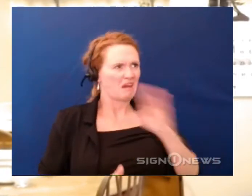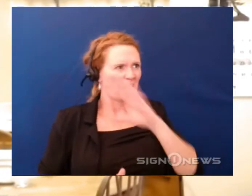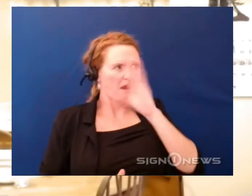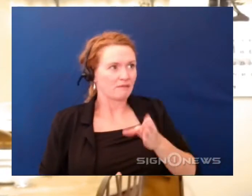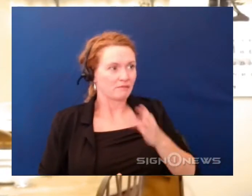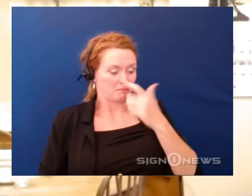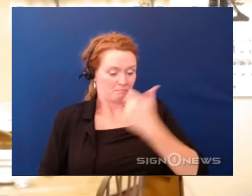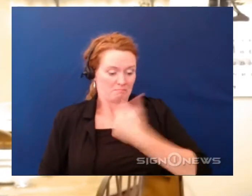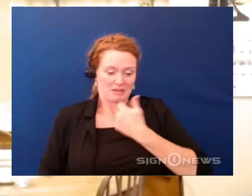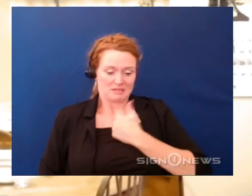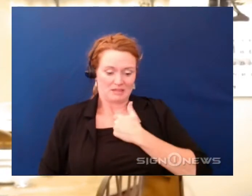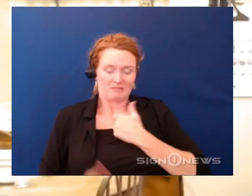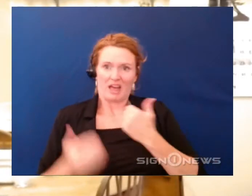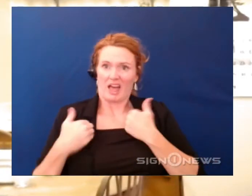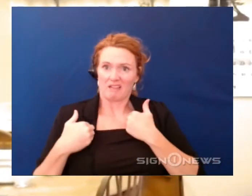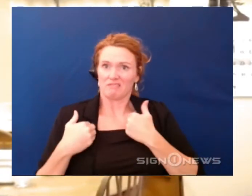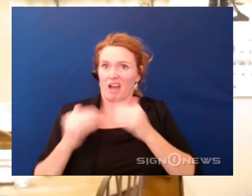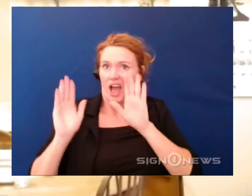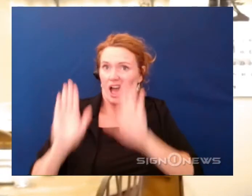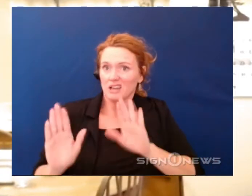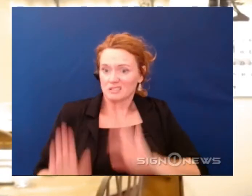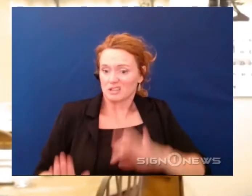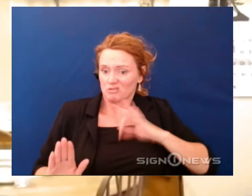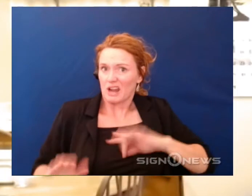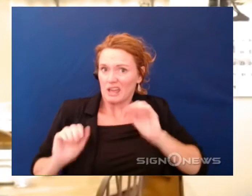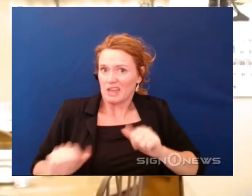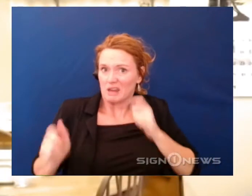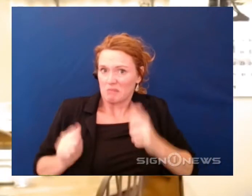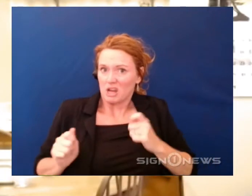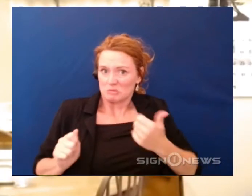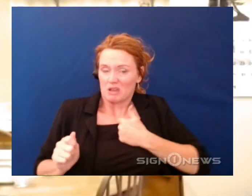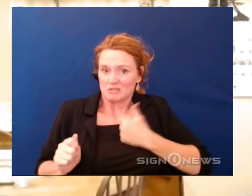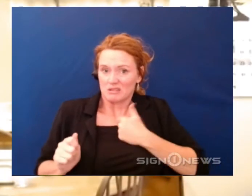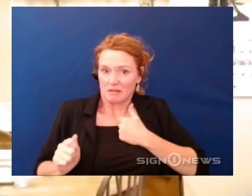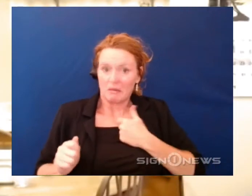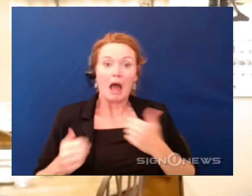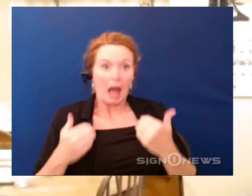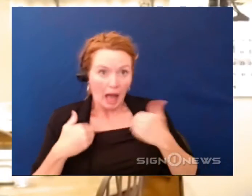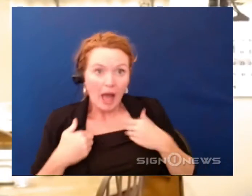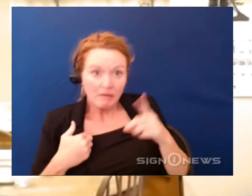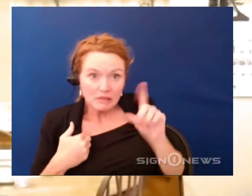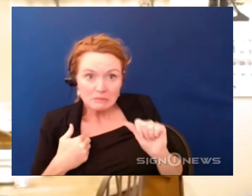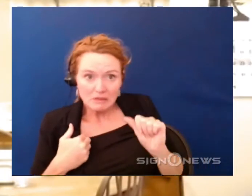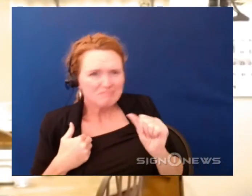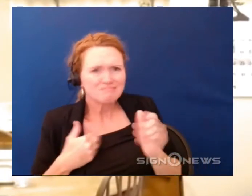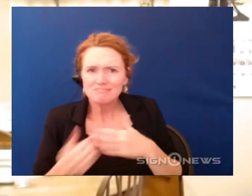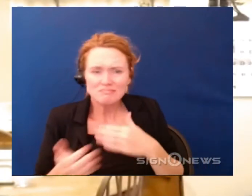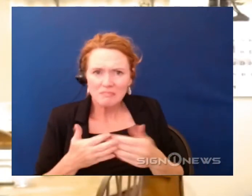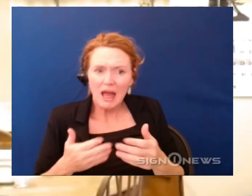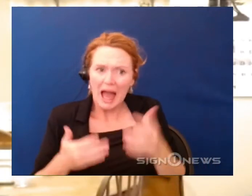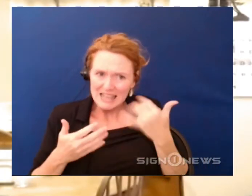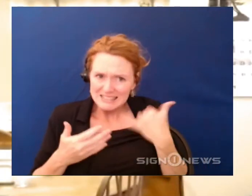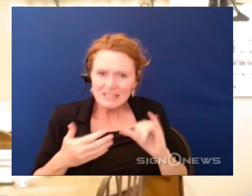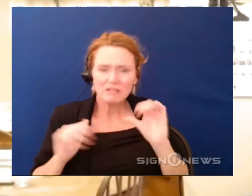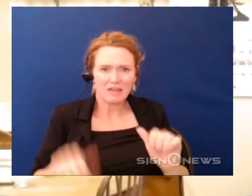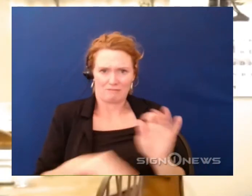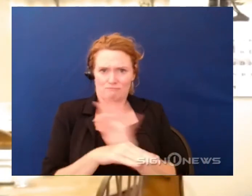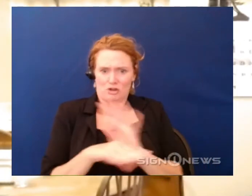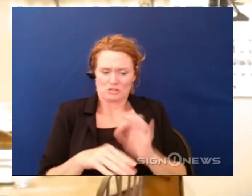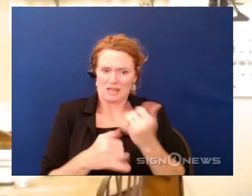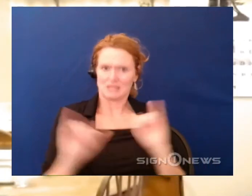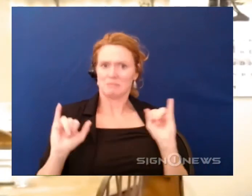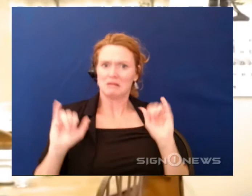have excellent credit too. Just because I'm disabled, it doesn't mean that I can't function on my own.